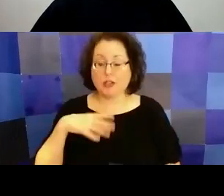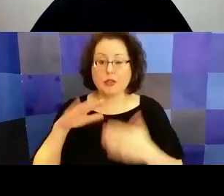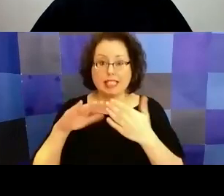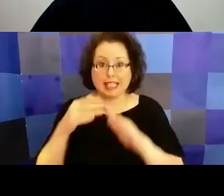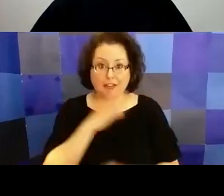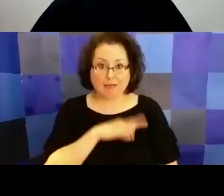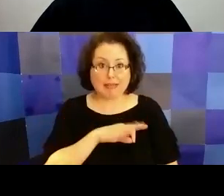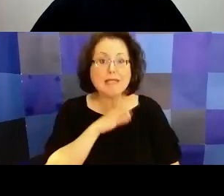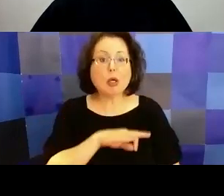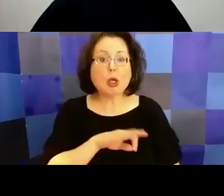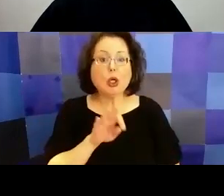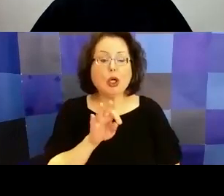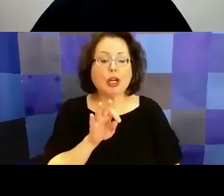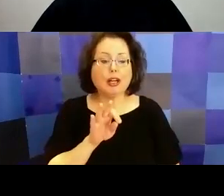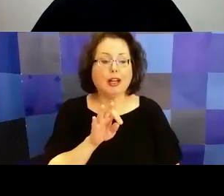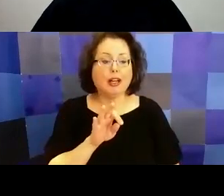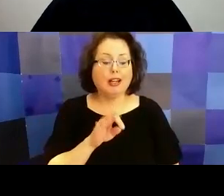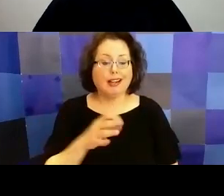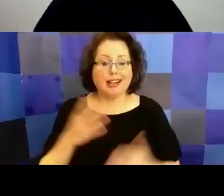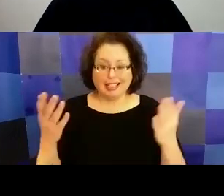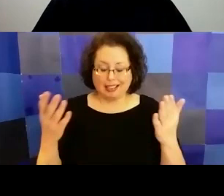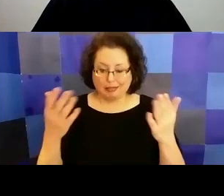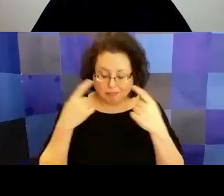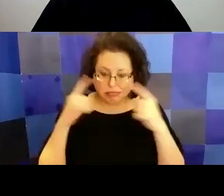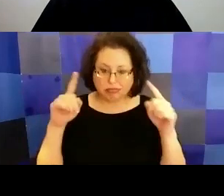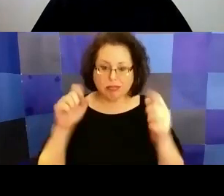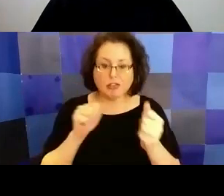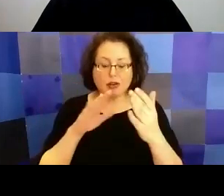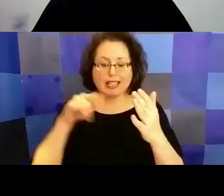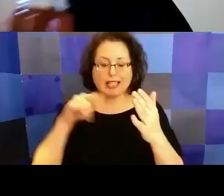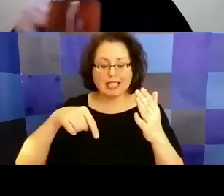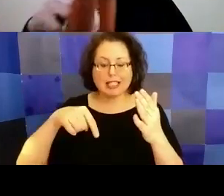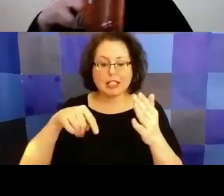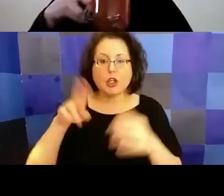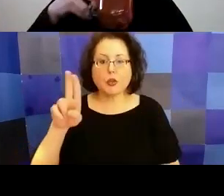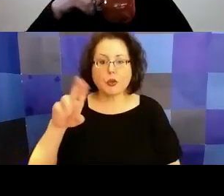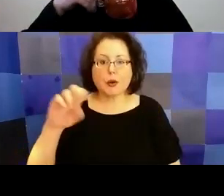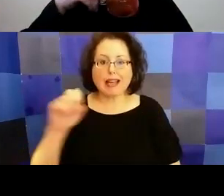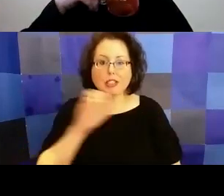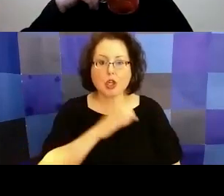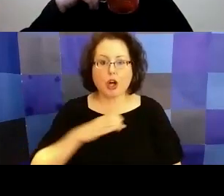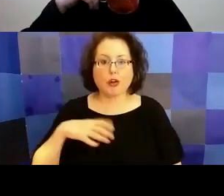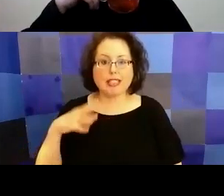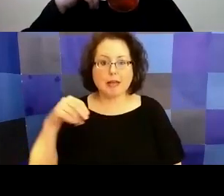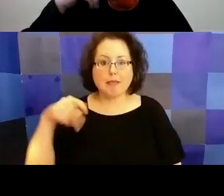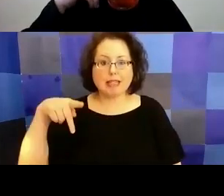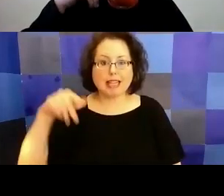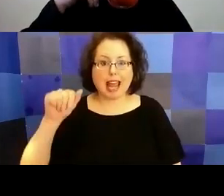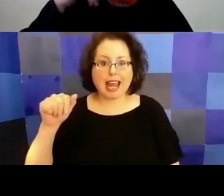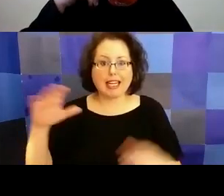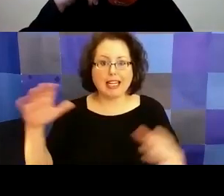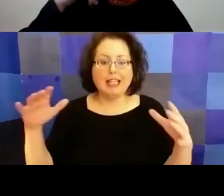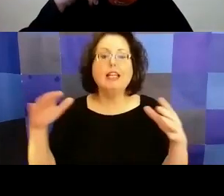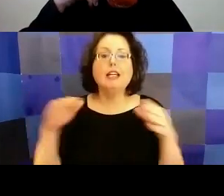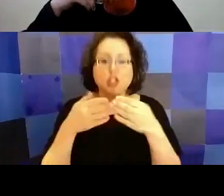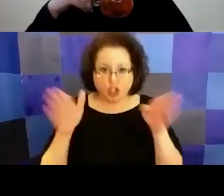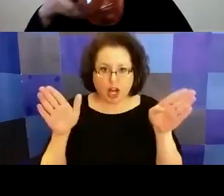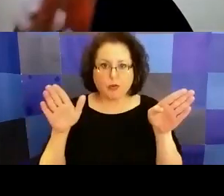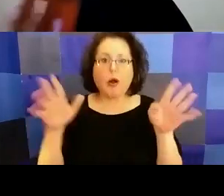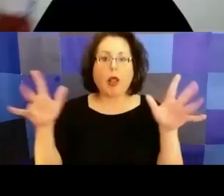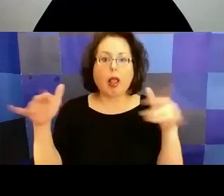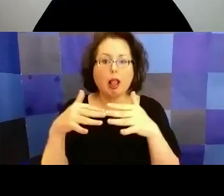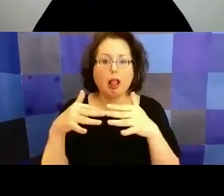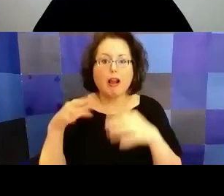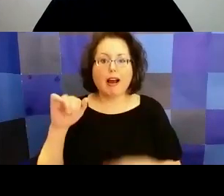Pittsburgh does hereby address the United States Congress and the Pennsylvania General Assembly, and be it further resolved